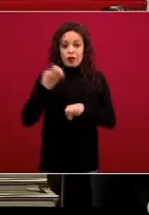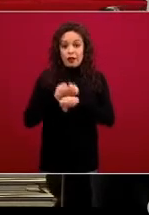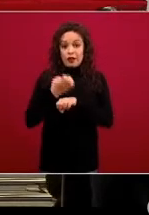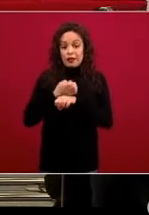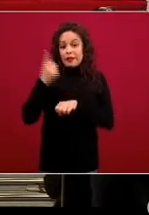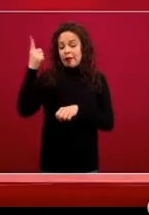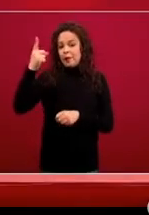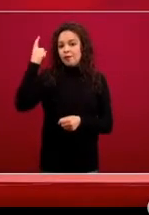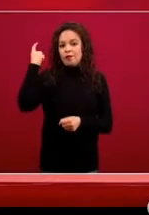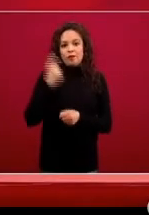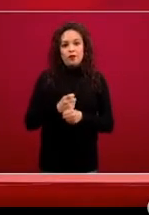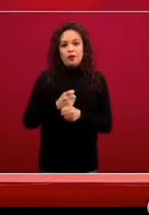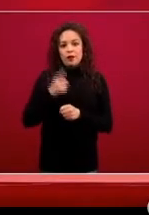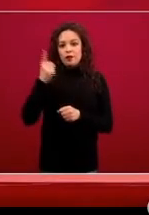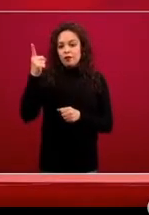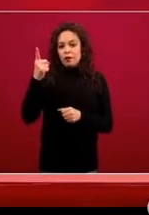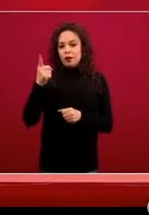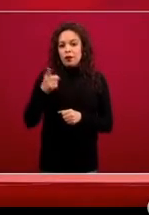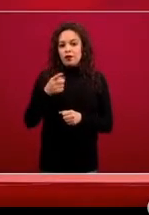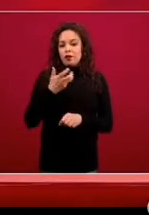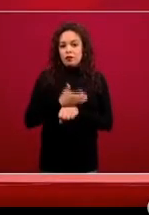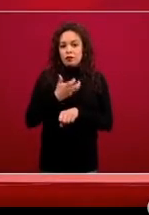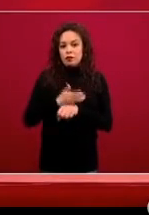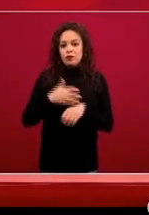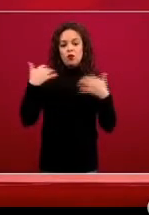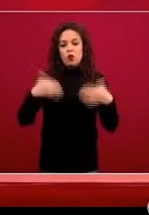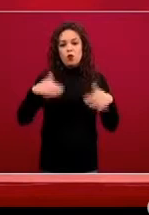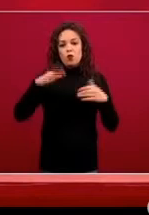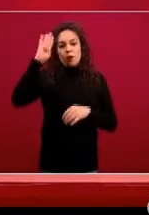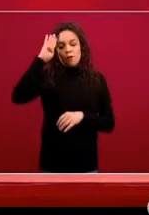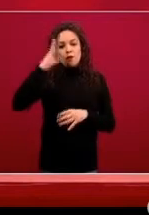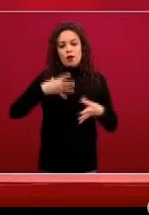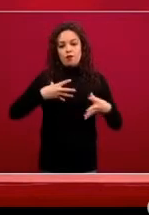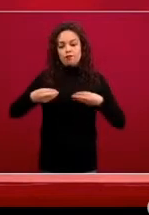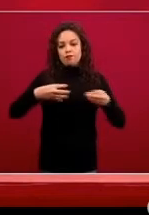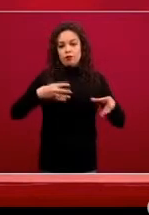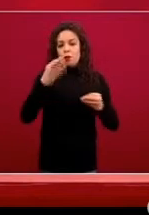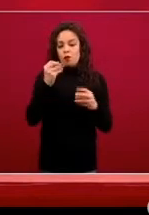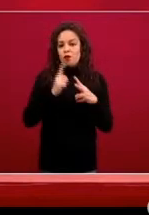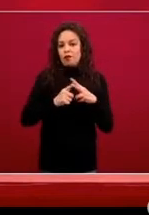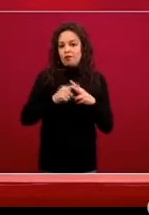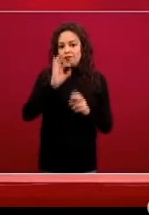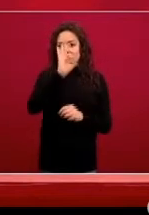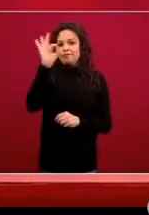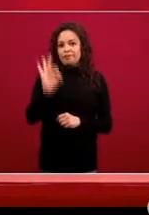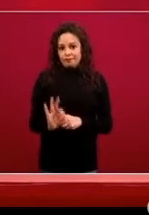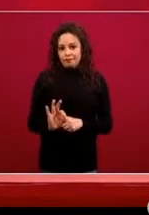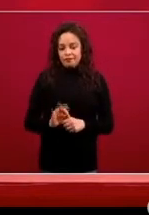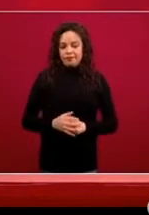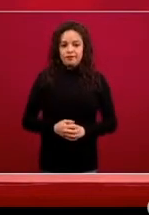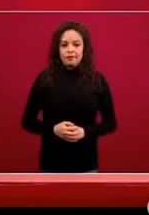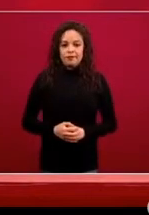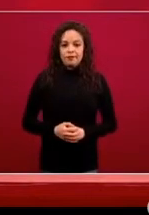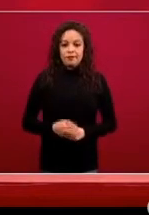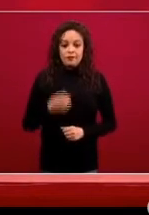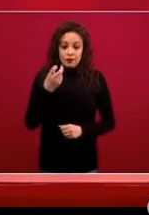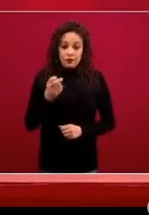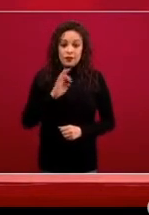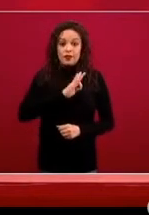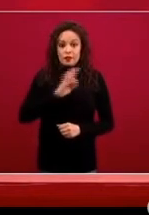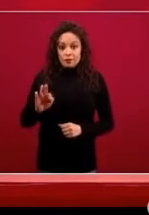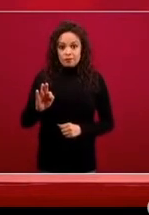cases was more visible before in the United States, and then this could have